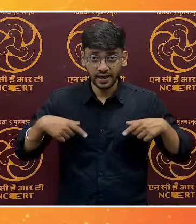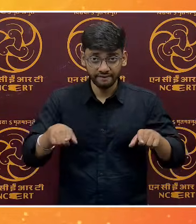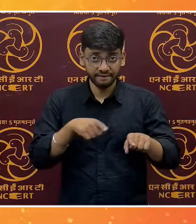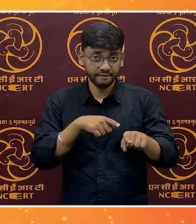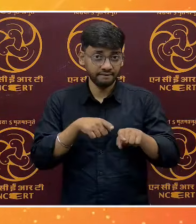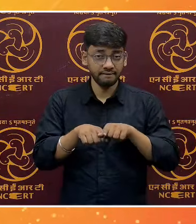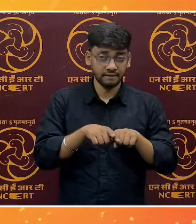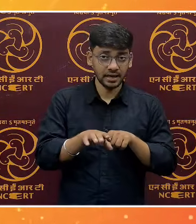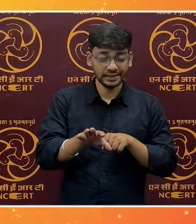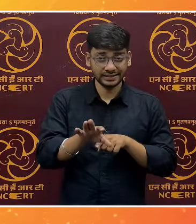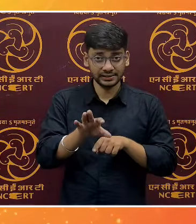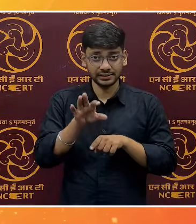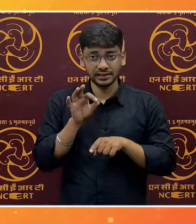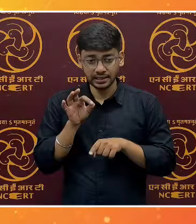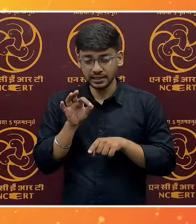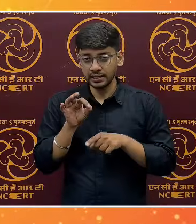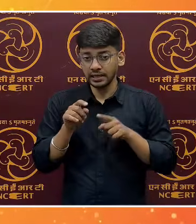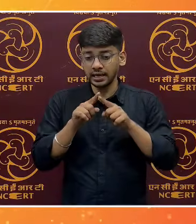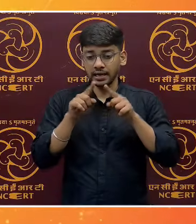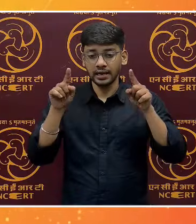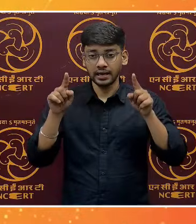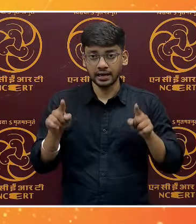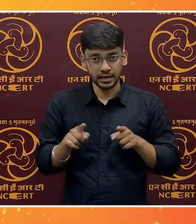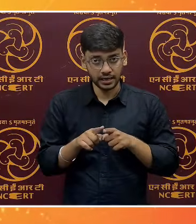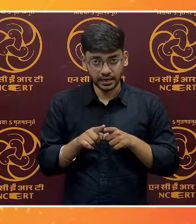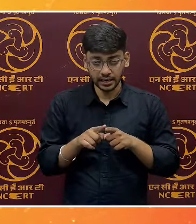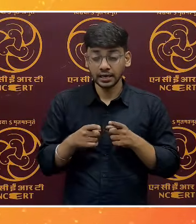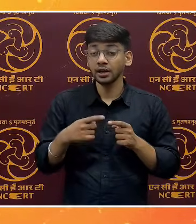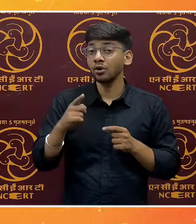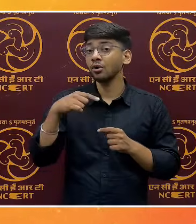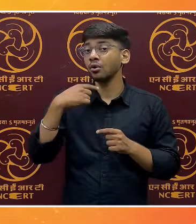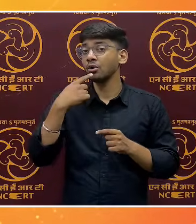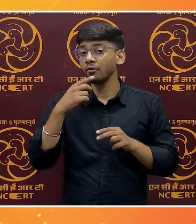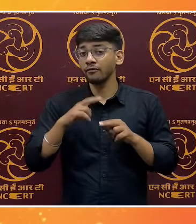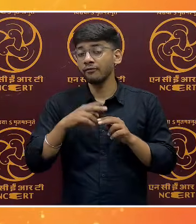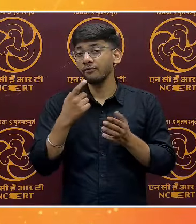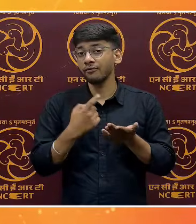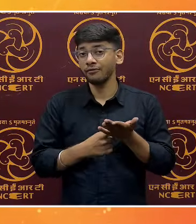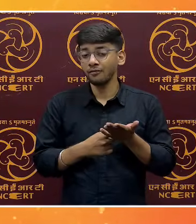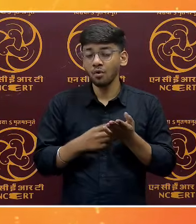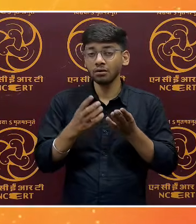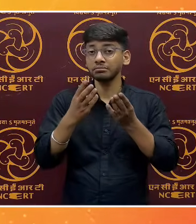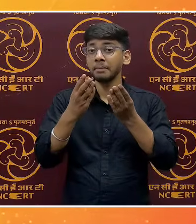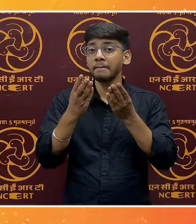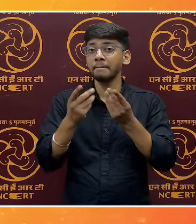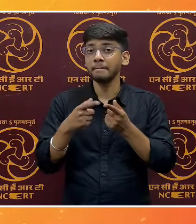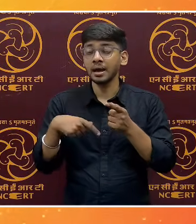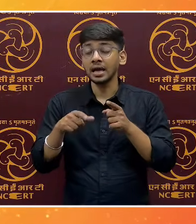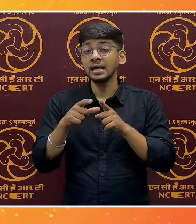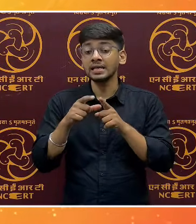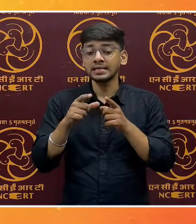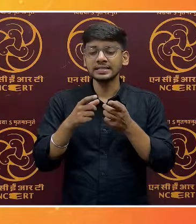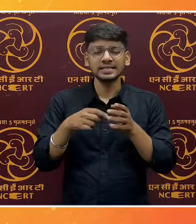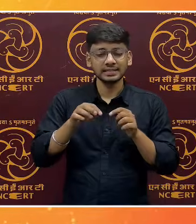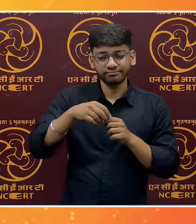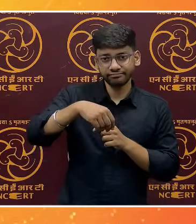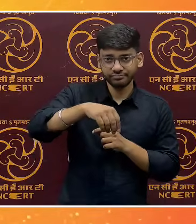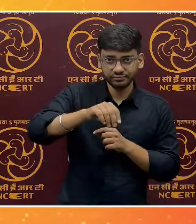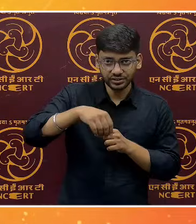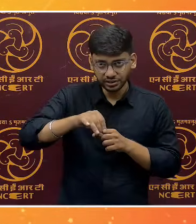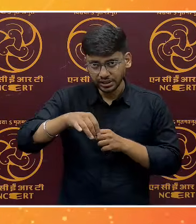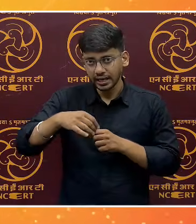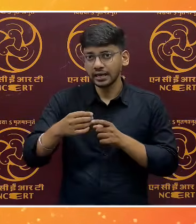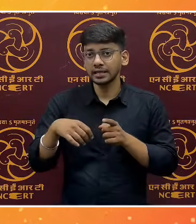can be taken as rectangle for perimeter calculation? So chessboard is an example of